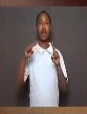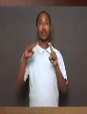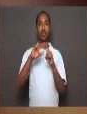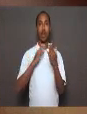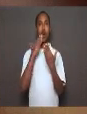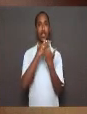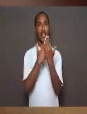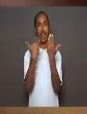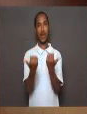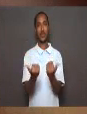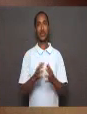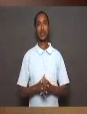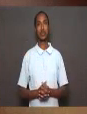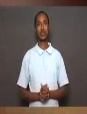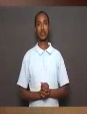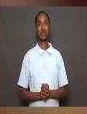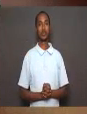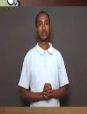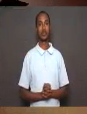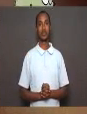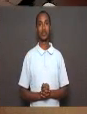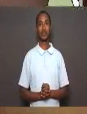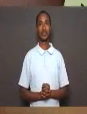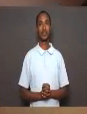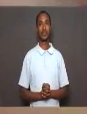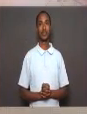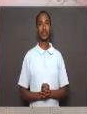Let's get back to our lesson.